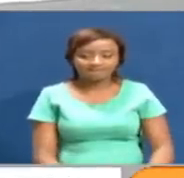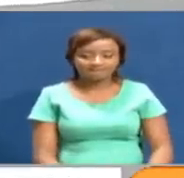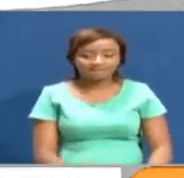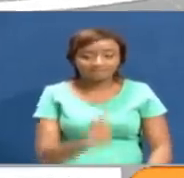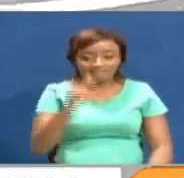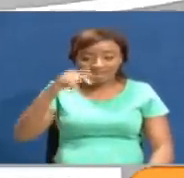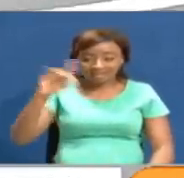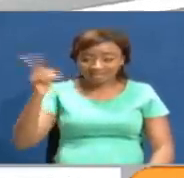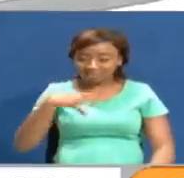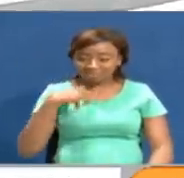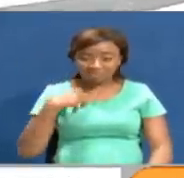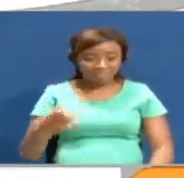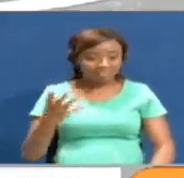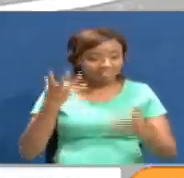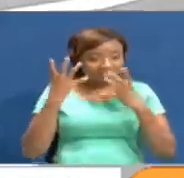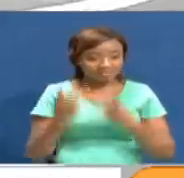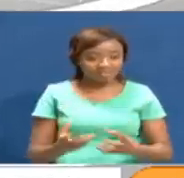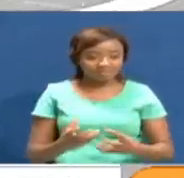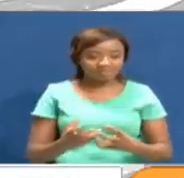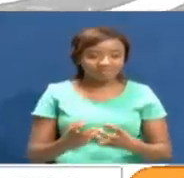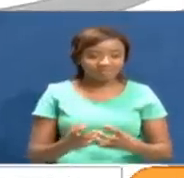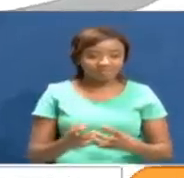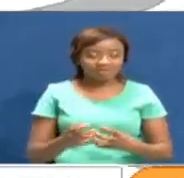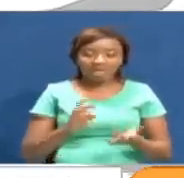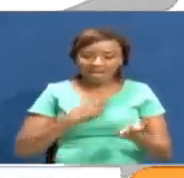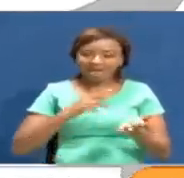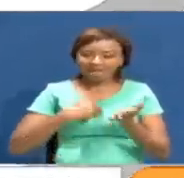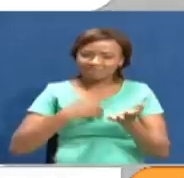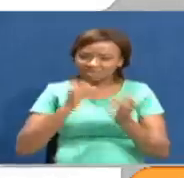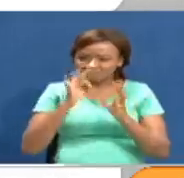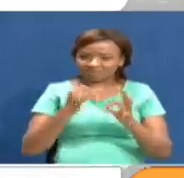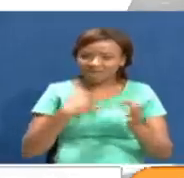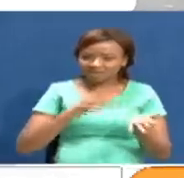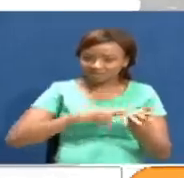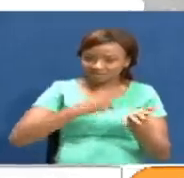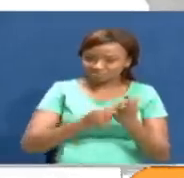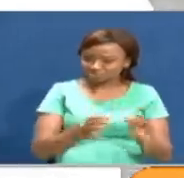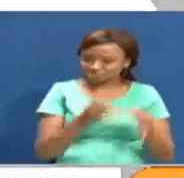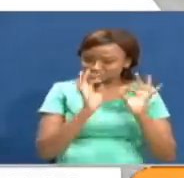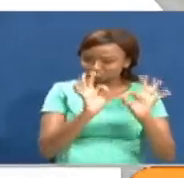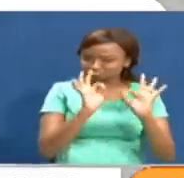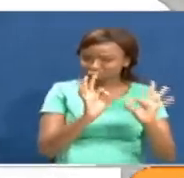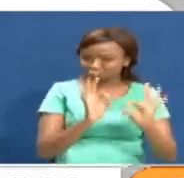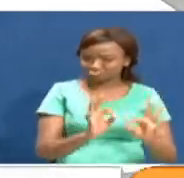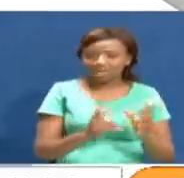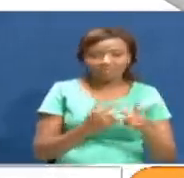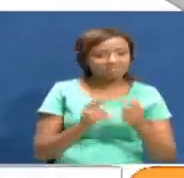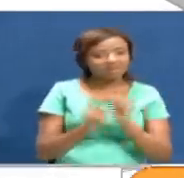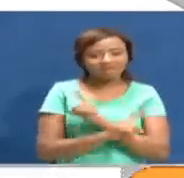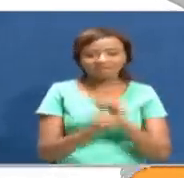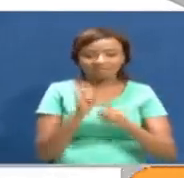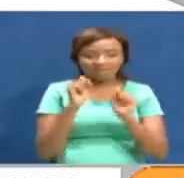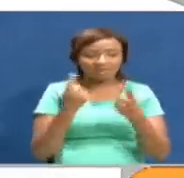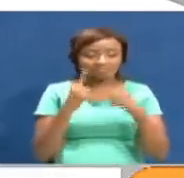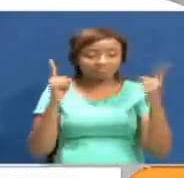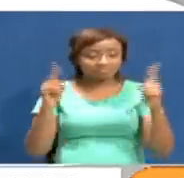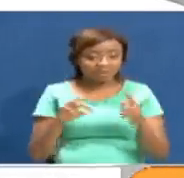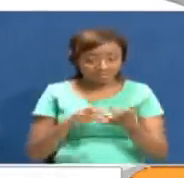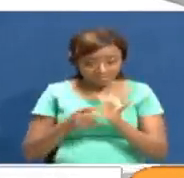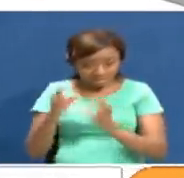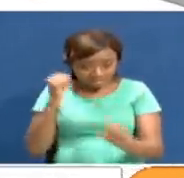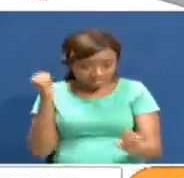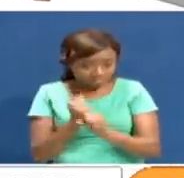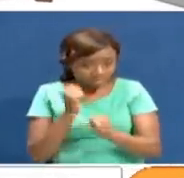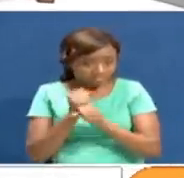Nairobi is a rich county. With proper revenue collection, everything is achievable. And it's workable.